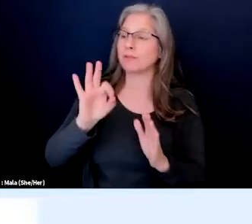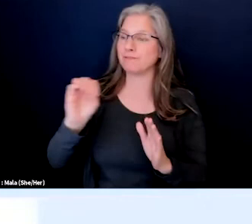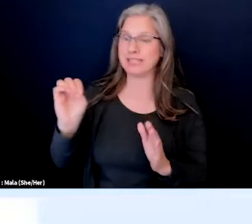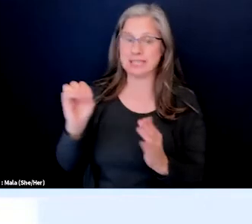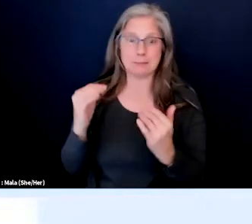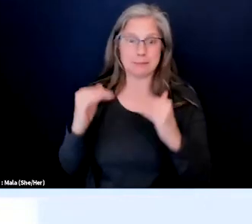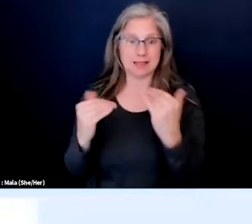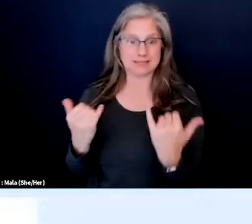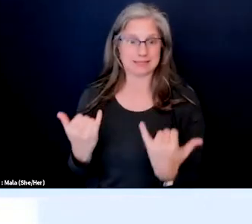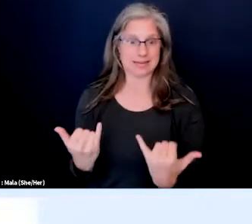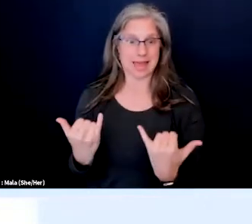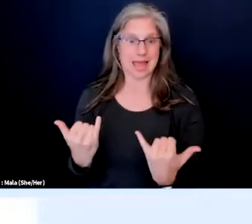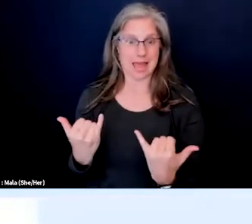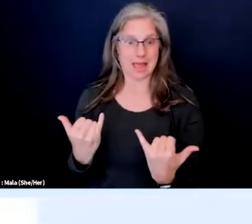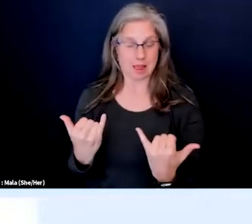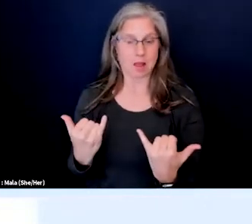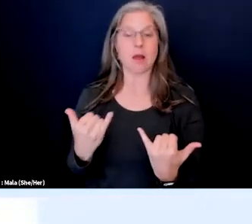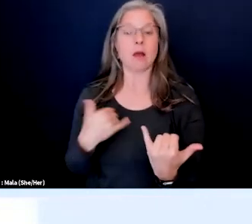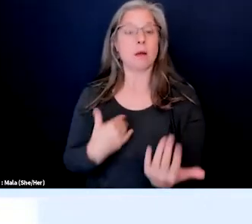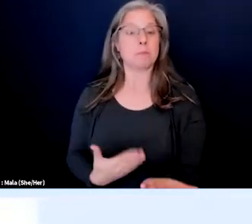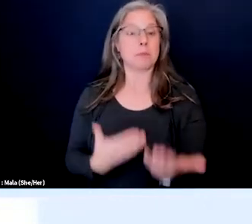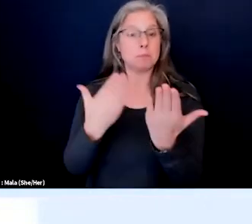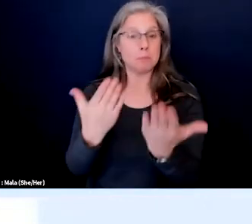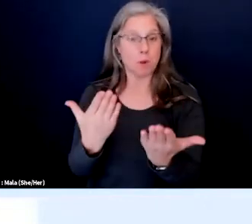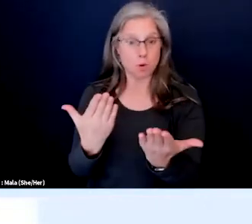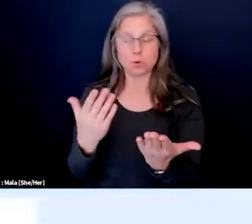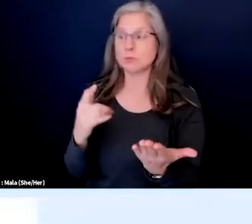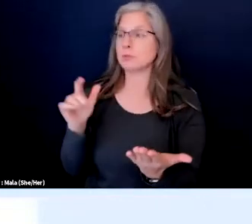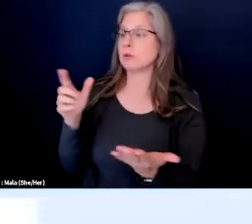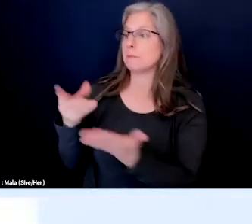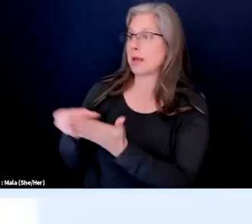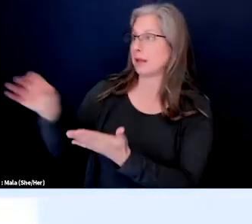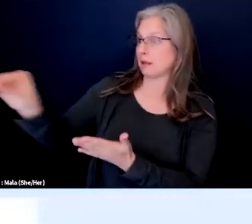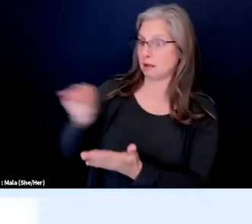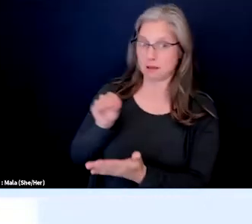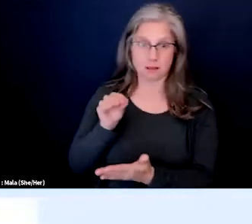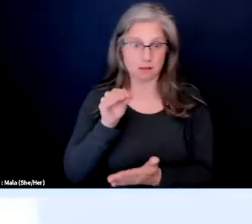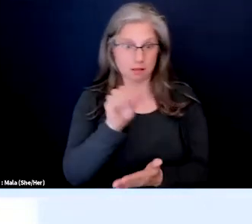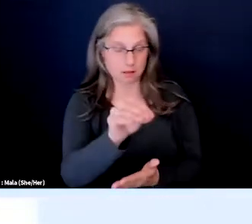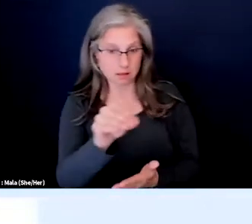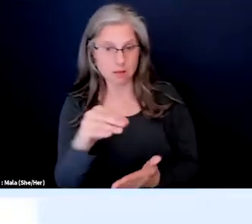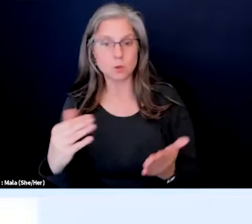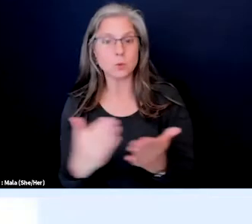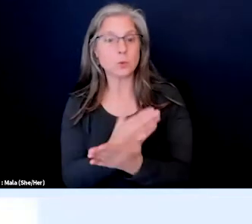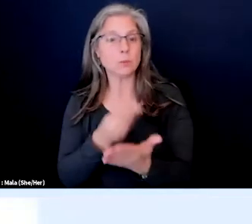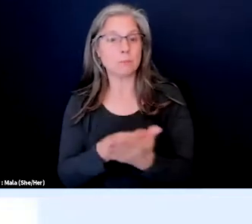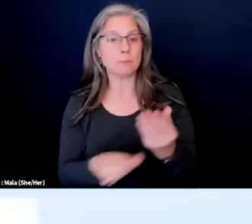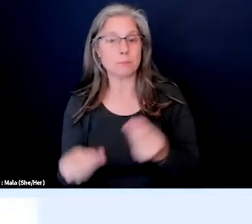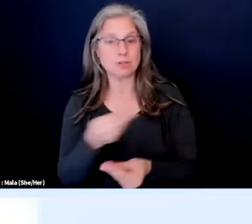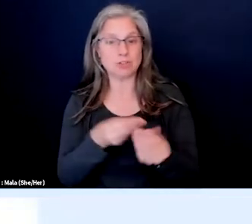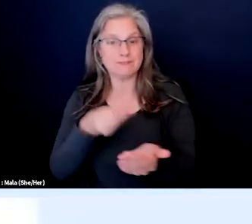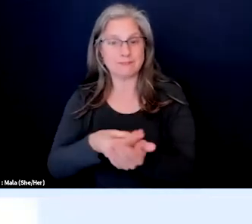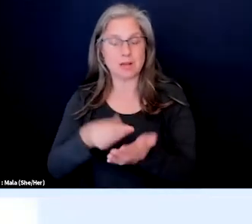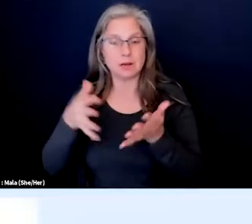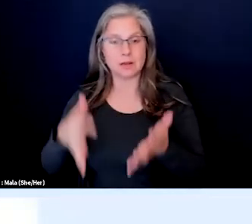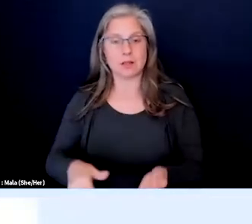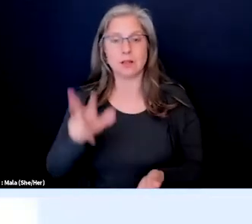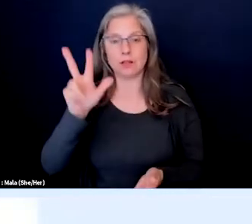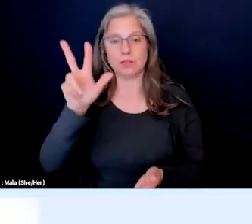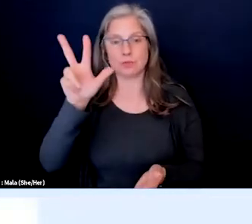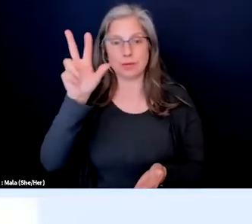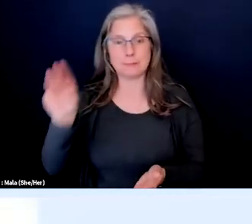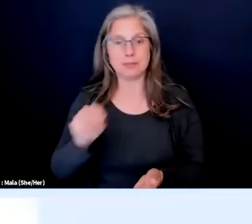now. With our proposed reallocation, our new budget fund balance would be